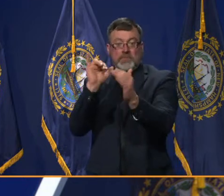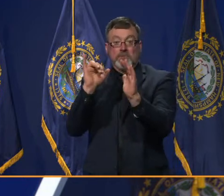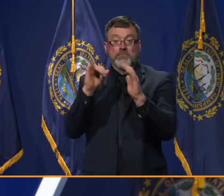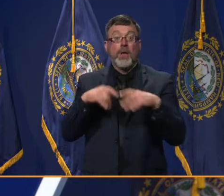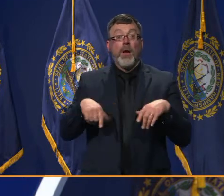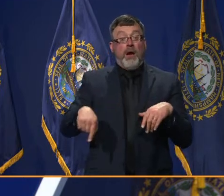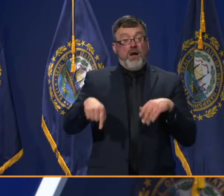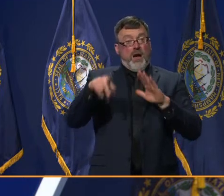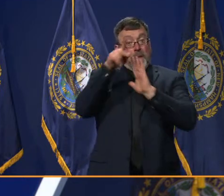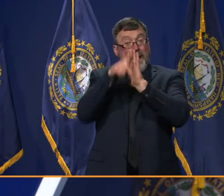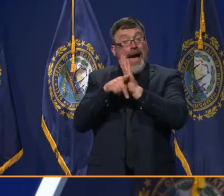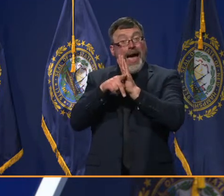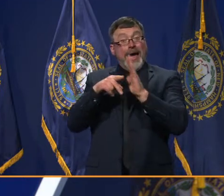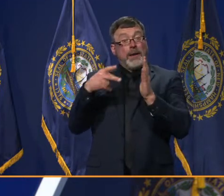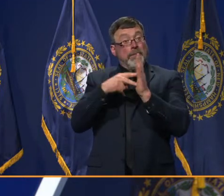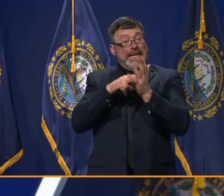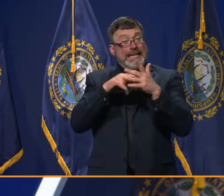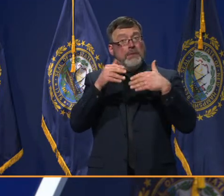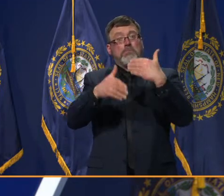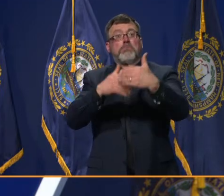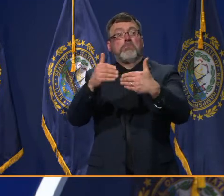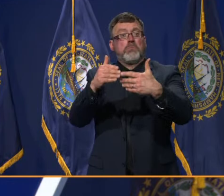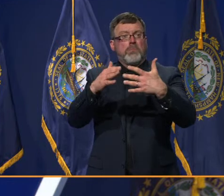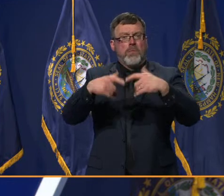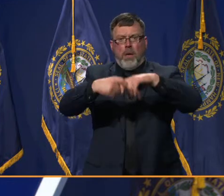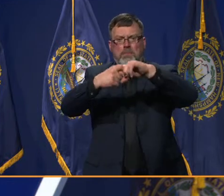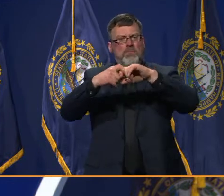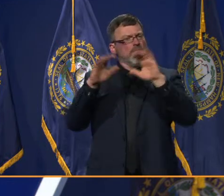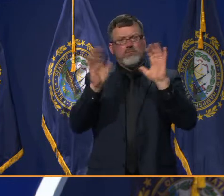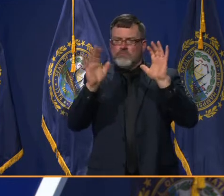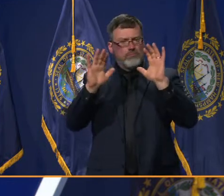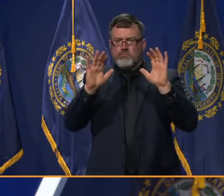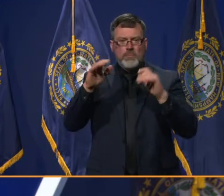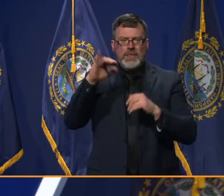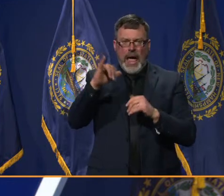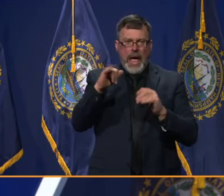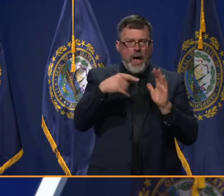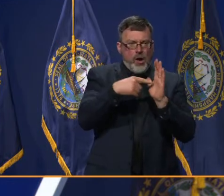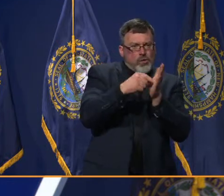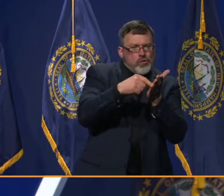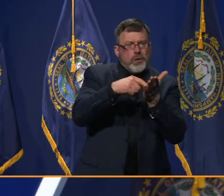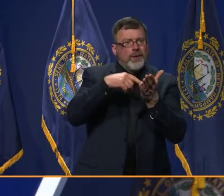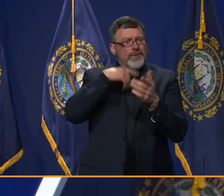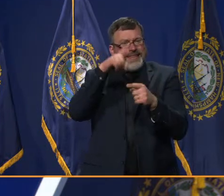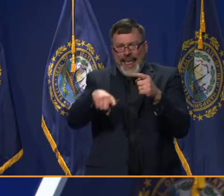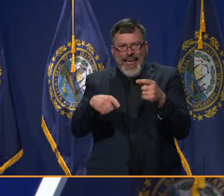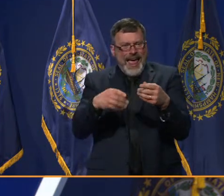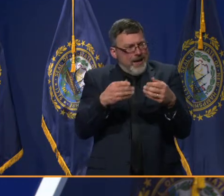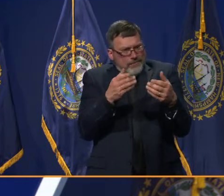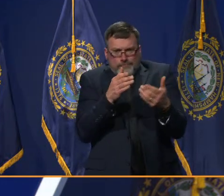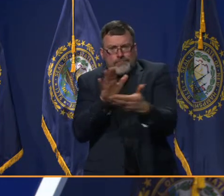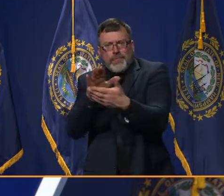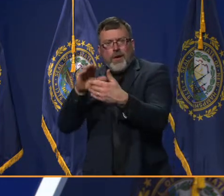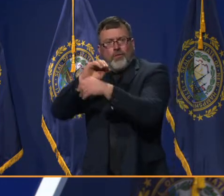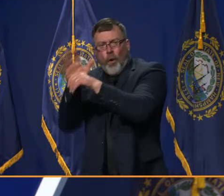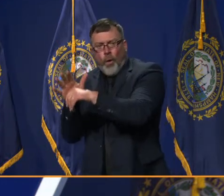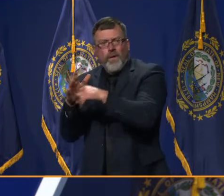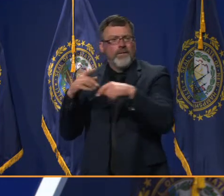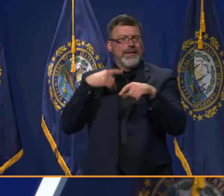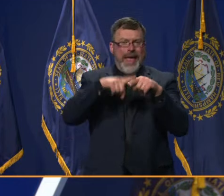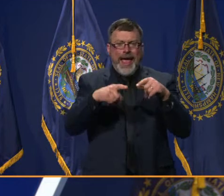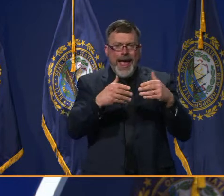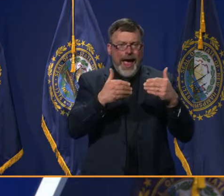left as nothing more than words on a forgotten page if we cannot resolve how to move forward with and frankly